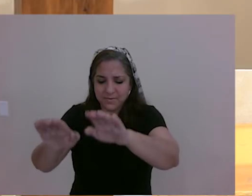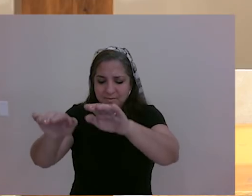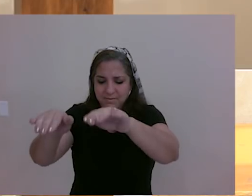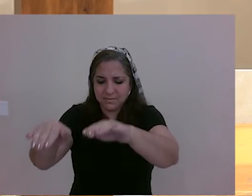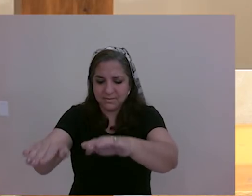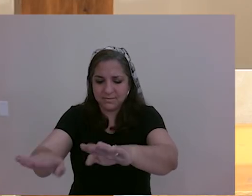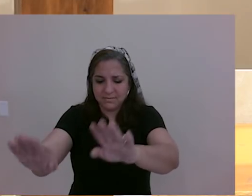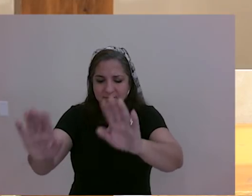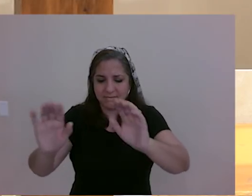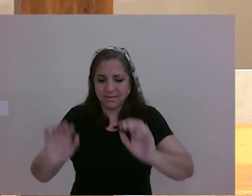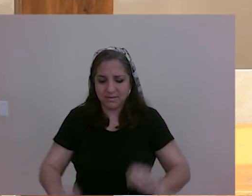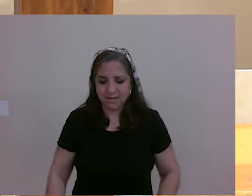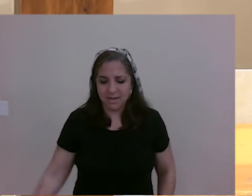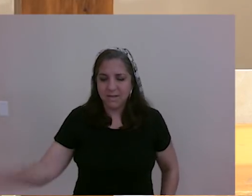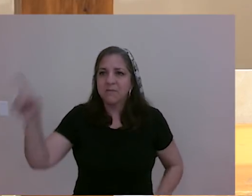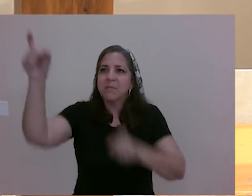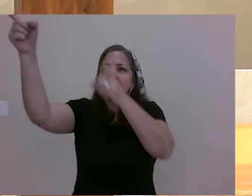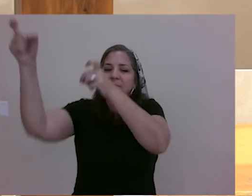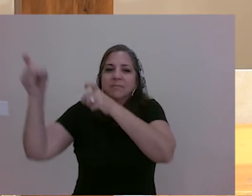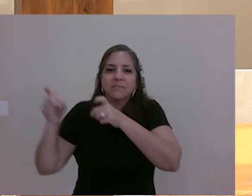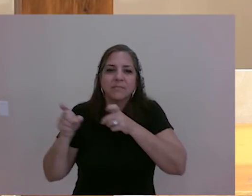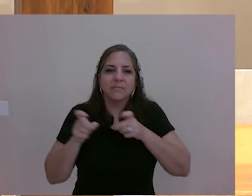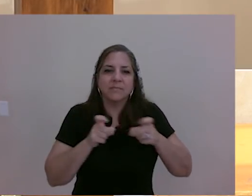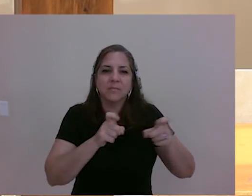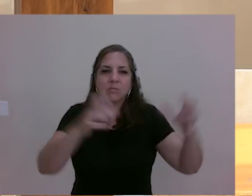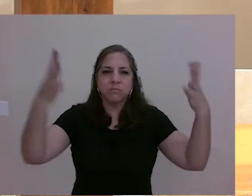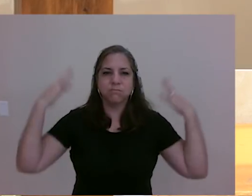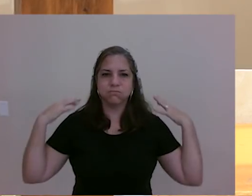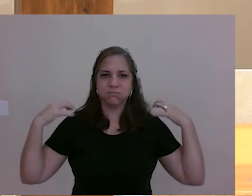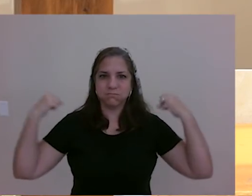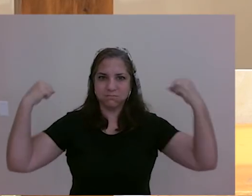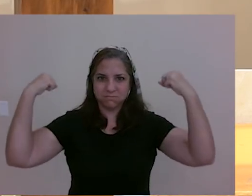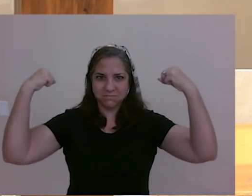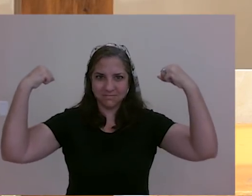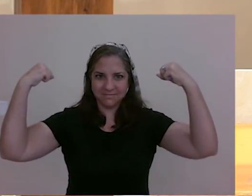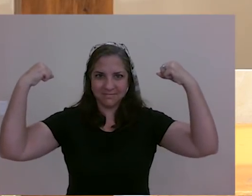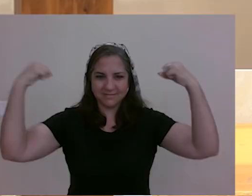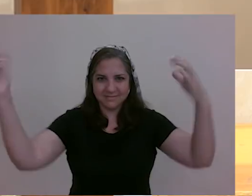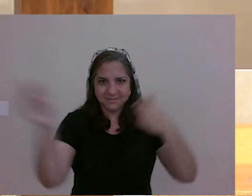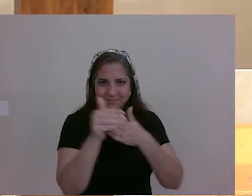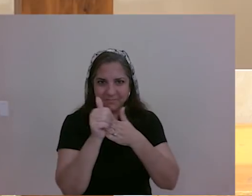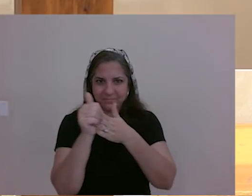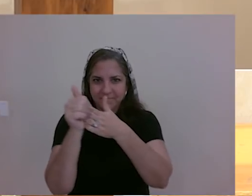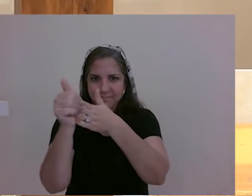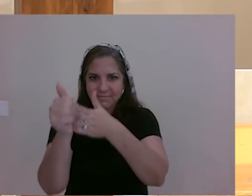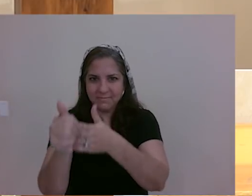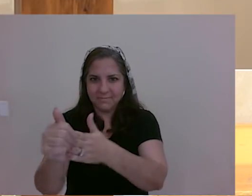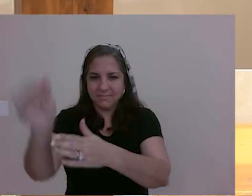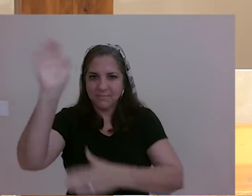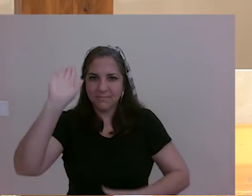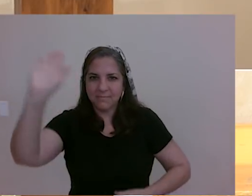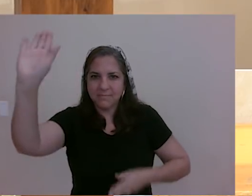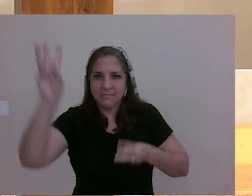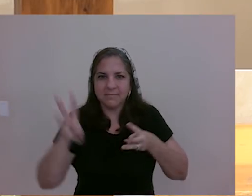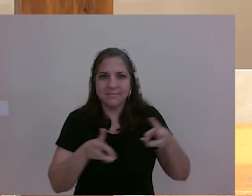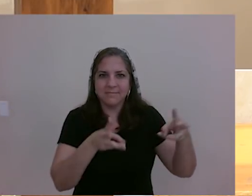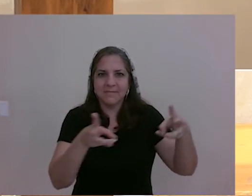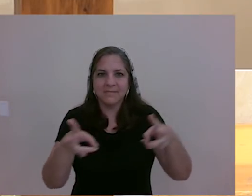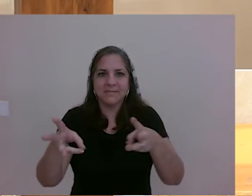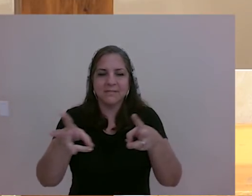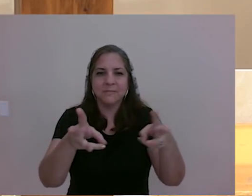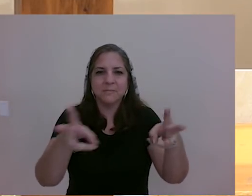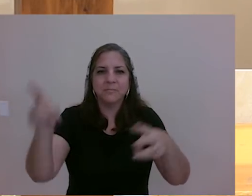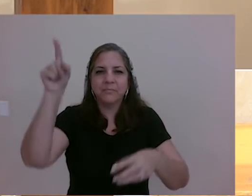stream. He gives me strength and guides me in his